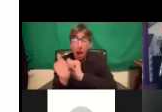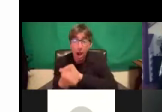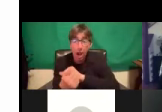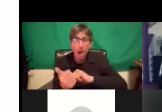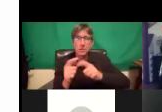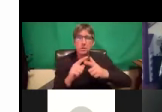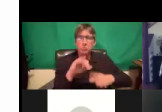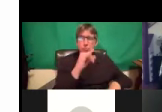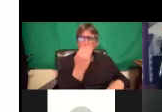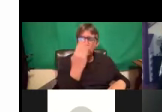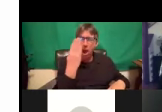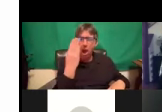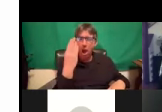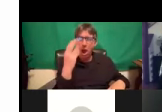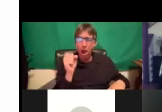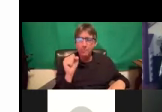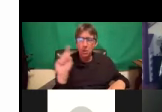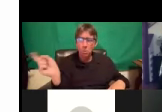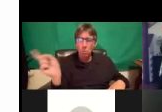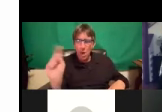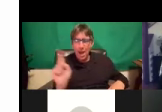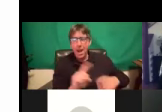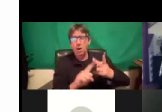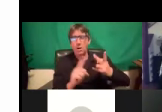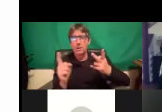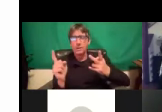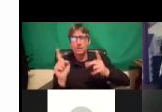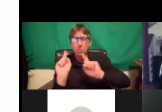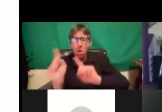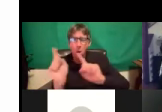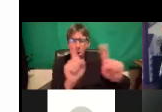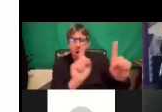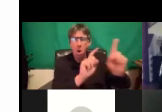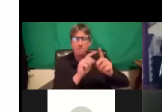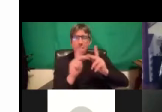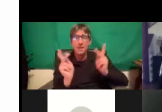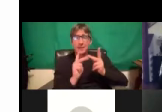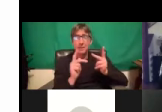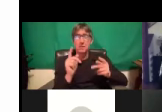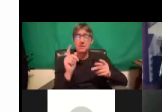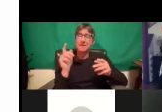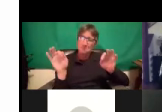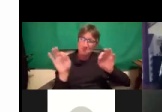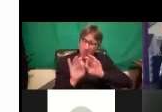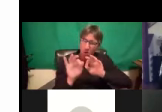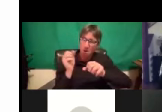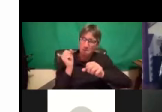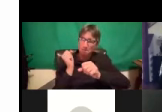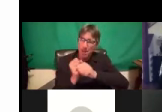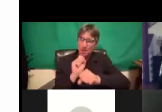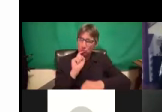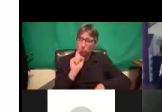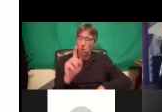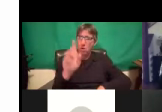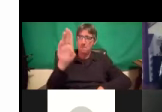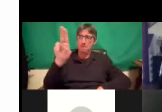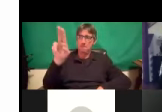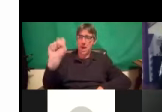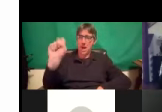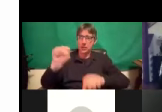that the system that we're operating, not just the bus system, but the entire system, is at best meeting our community. And so I think